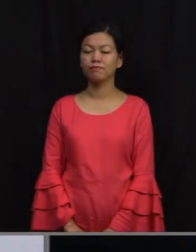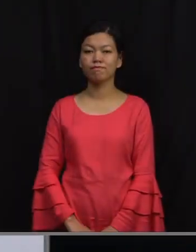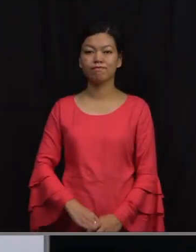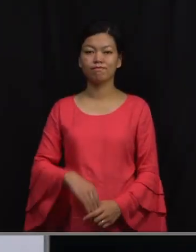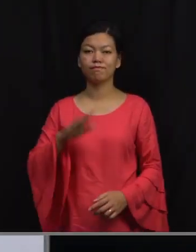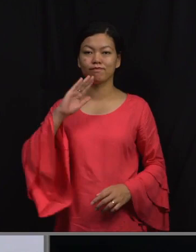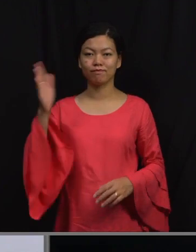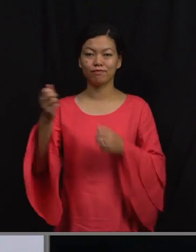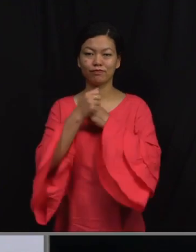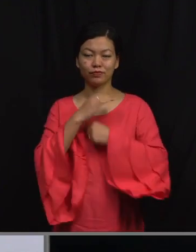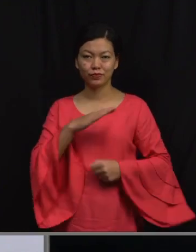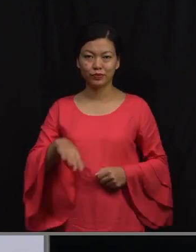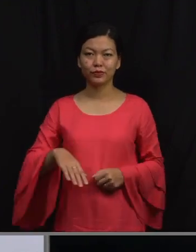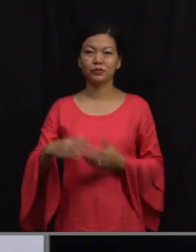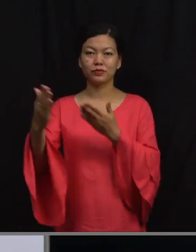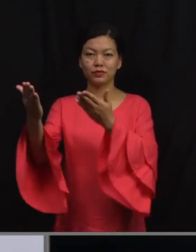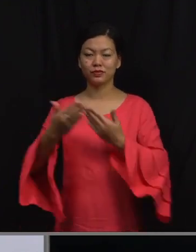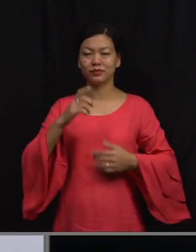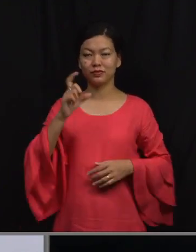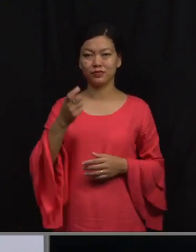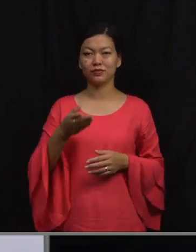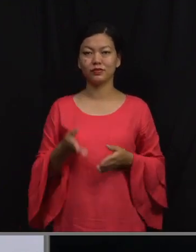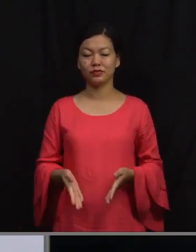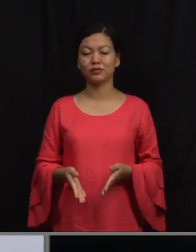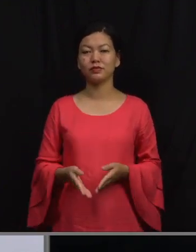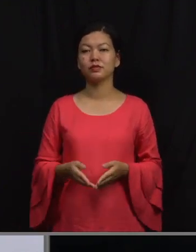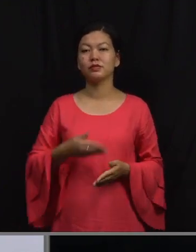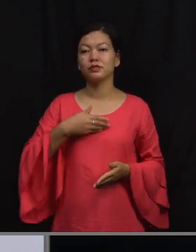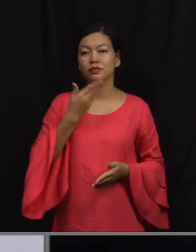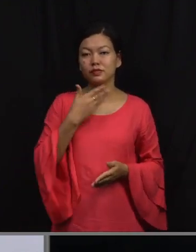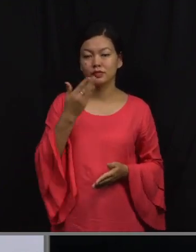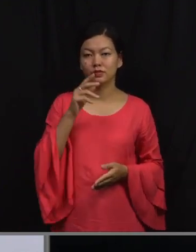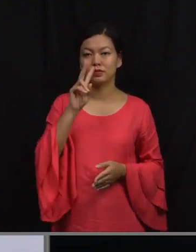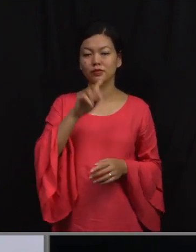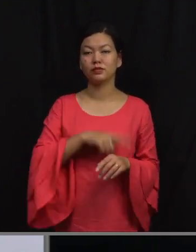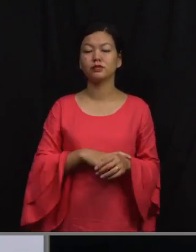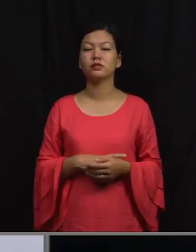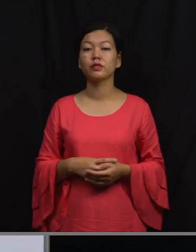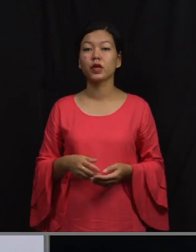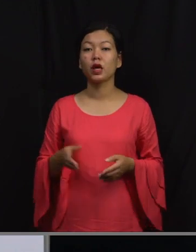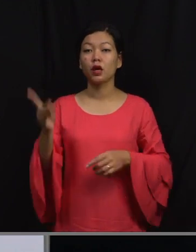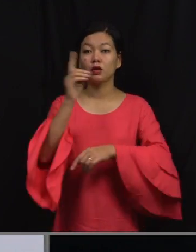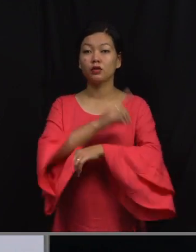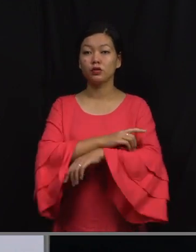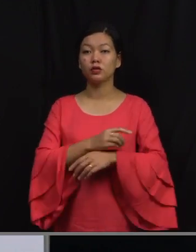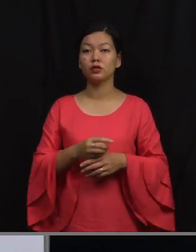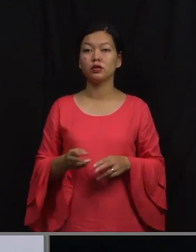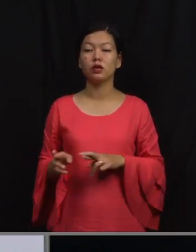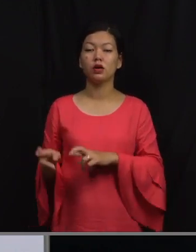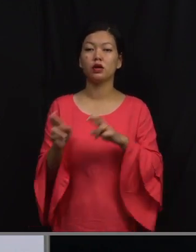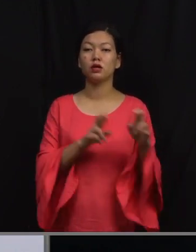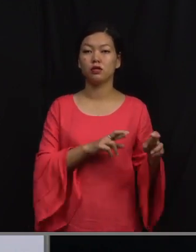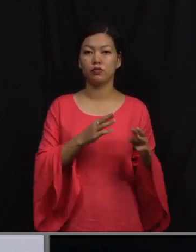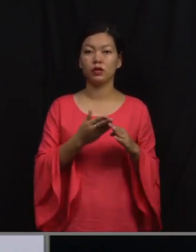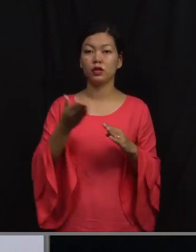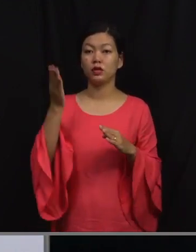Hello dear students, welcome back to my class. This is my second lecture. Okay, so now today I will going to revise what we have discussed